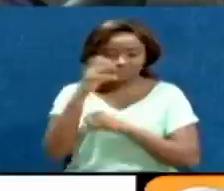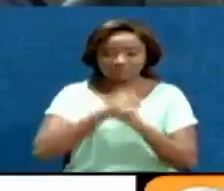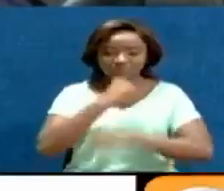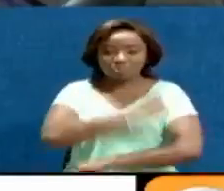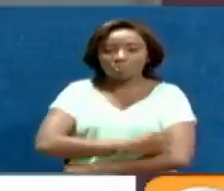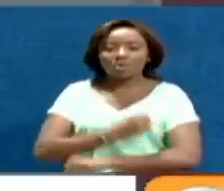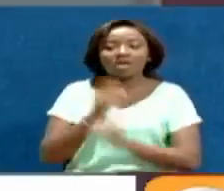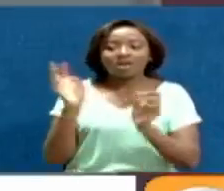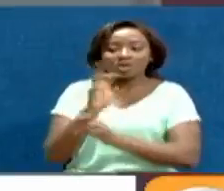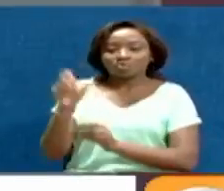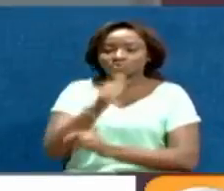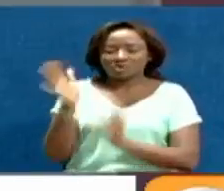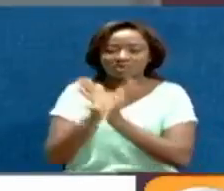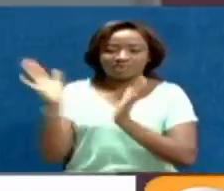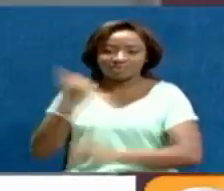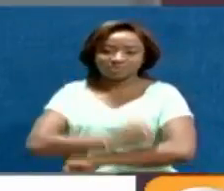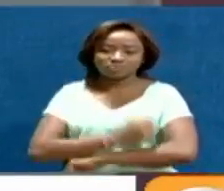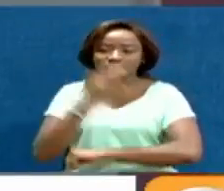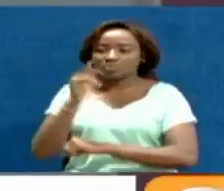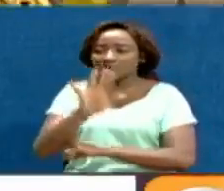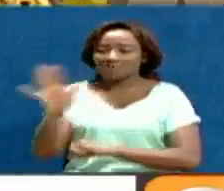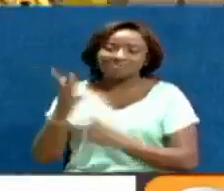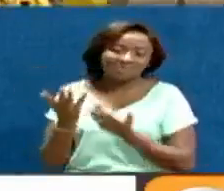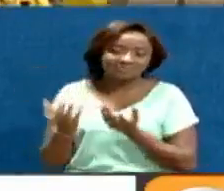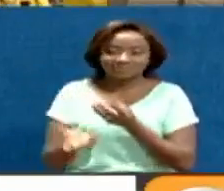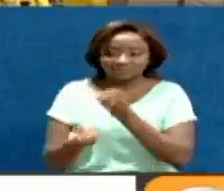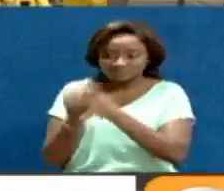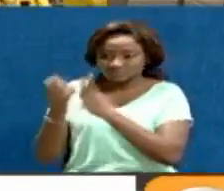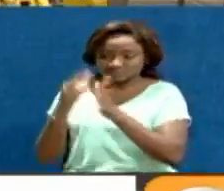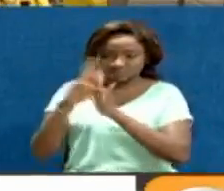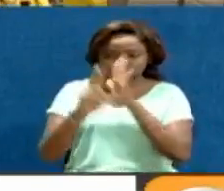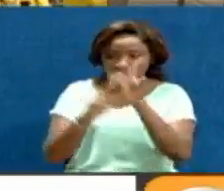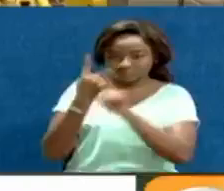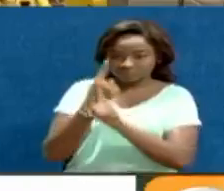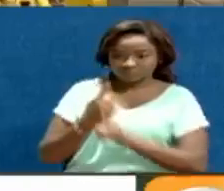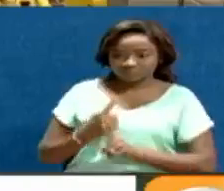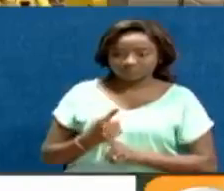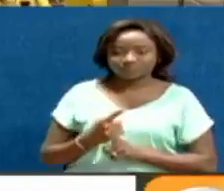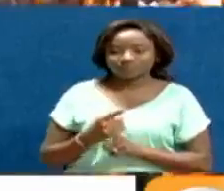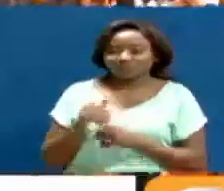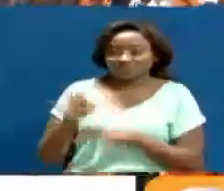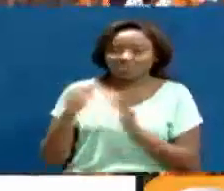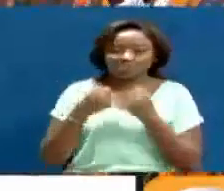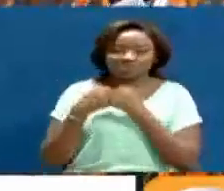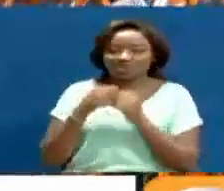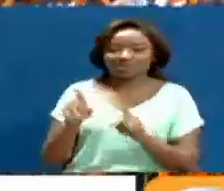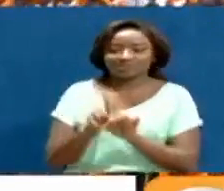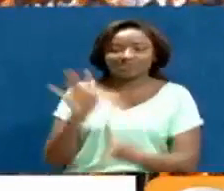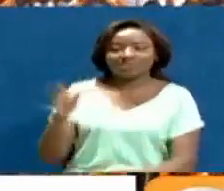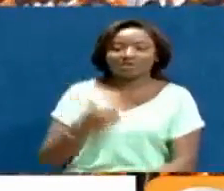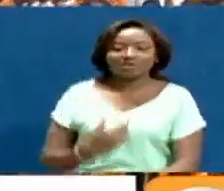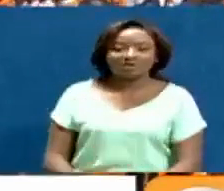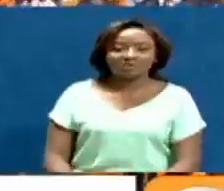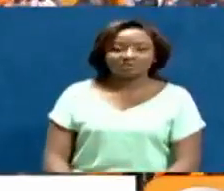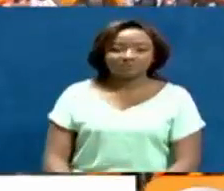occupied or are struggling to comply with safety protocols laid out by the Ministry of Health and the Ministry of Education. The class